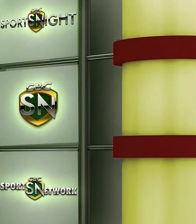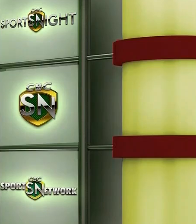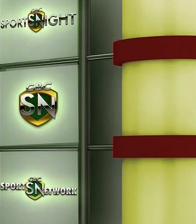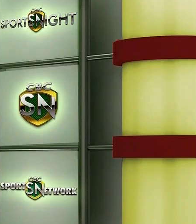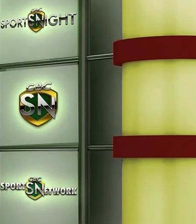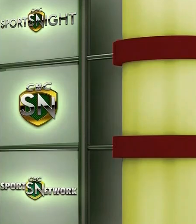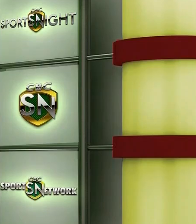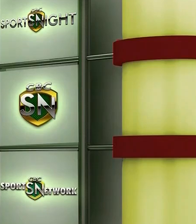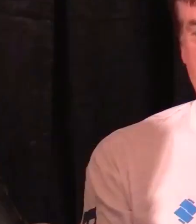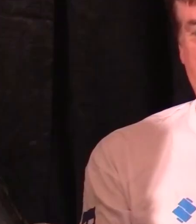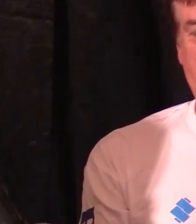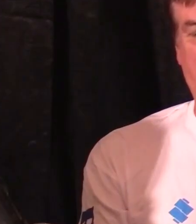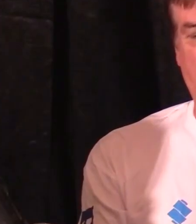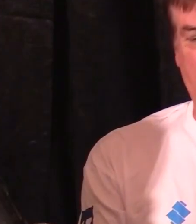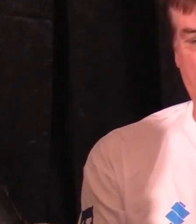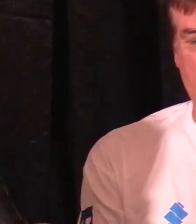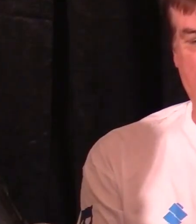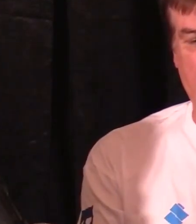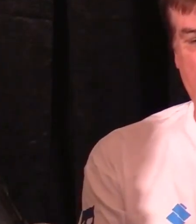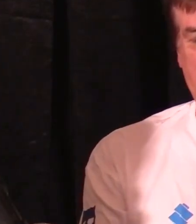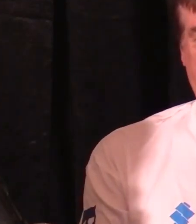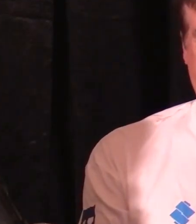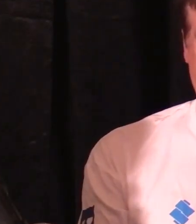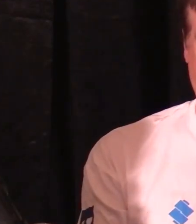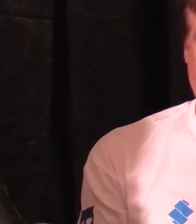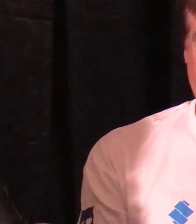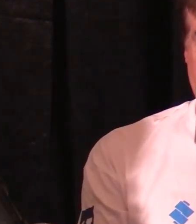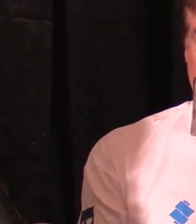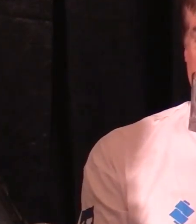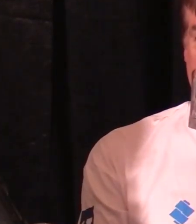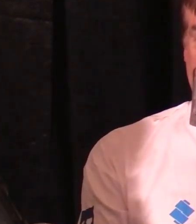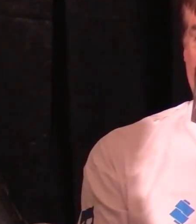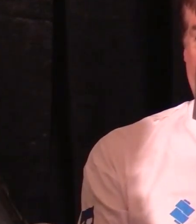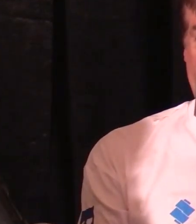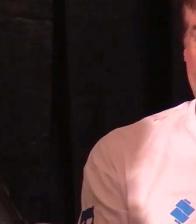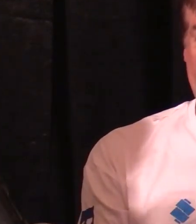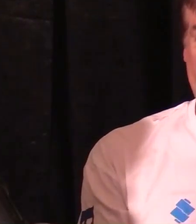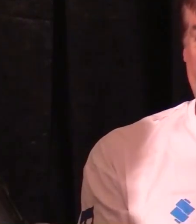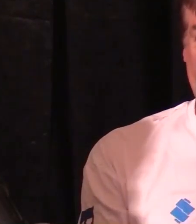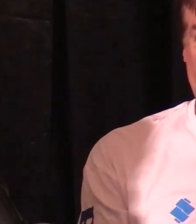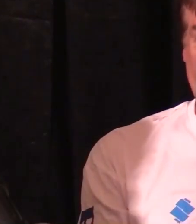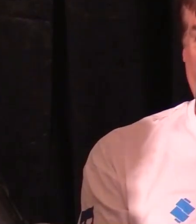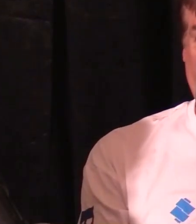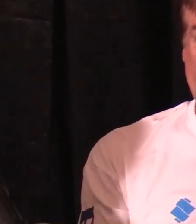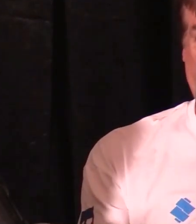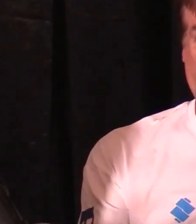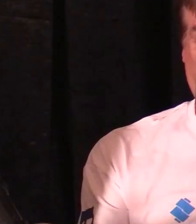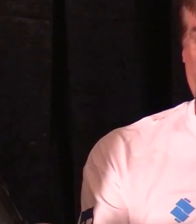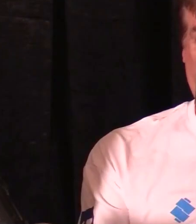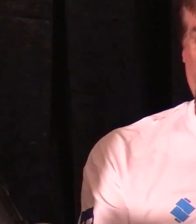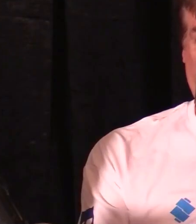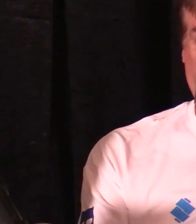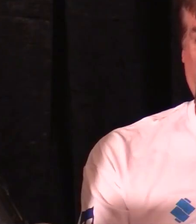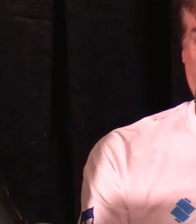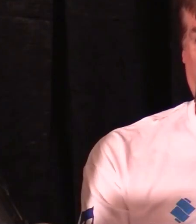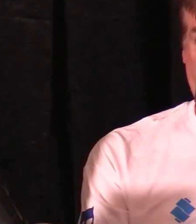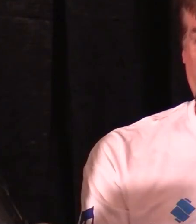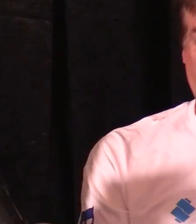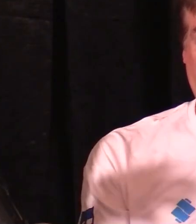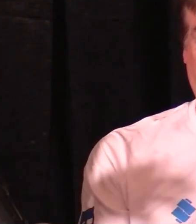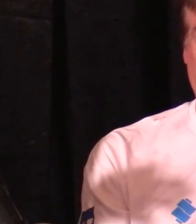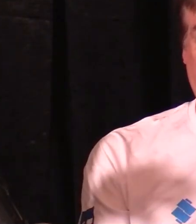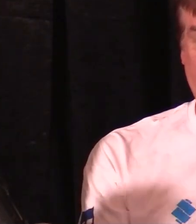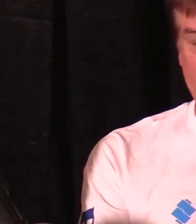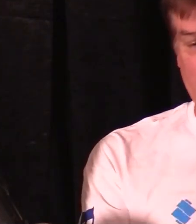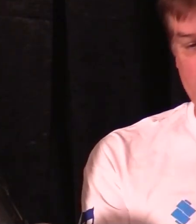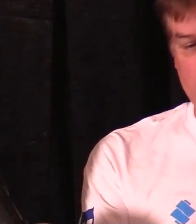boost. This is important because it adds something to the mix. We've had